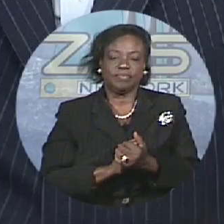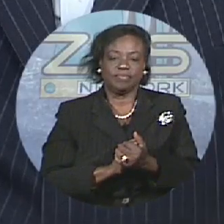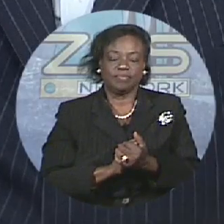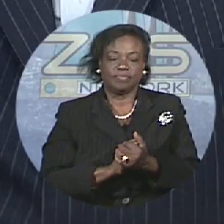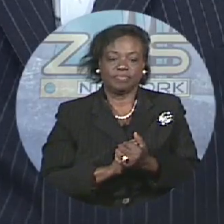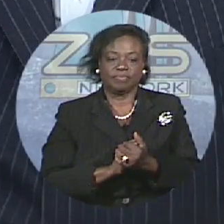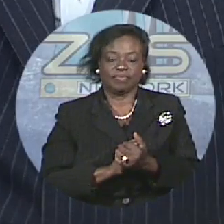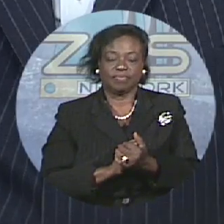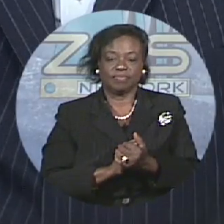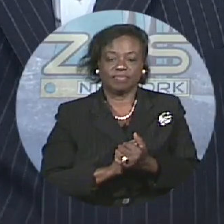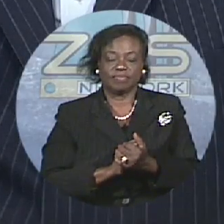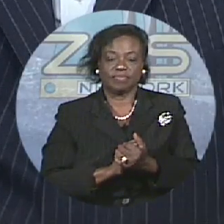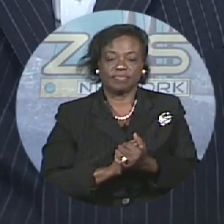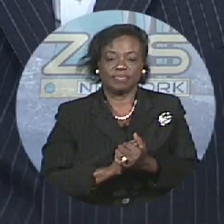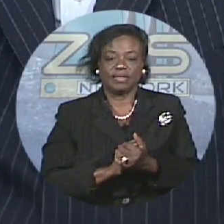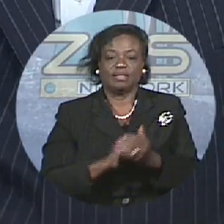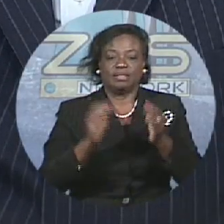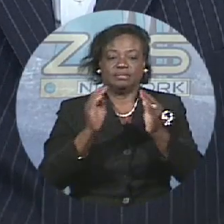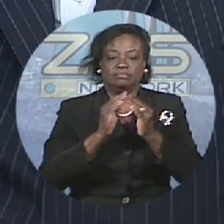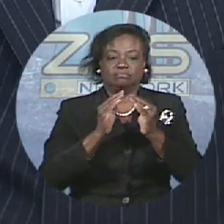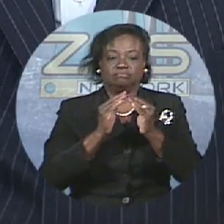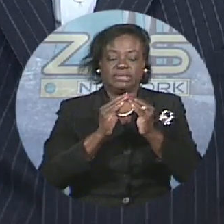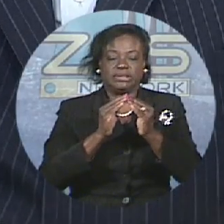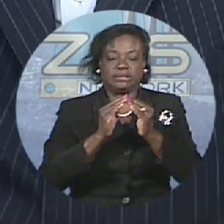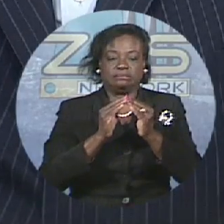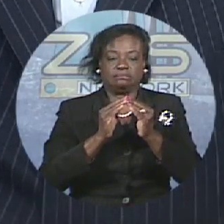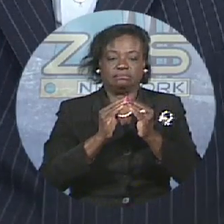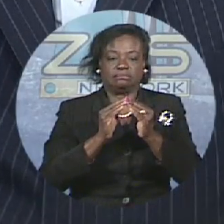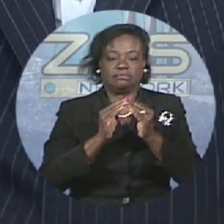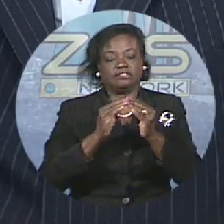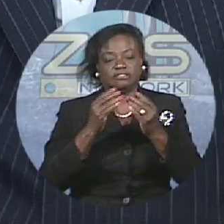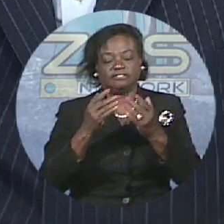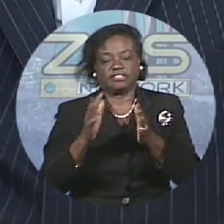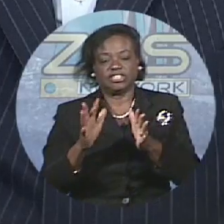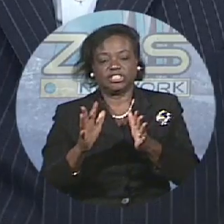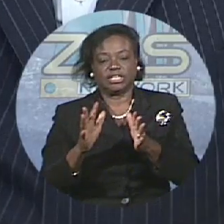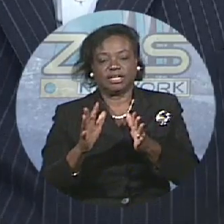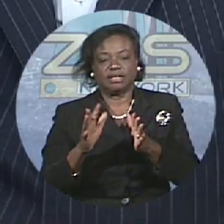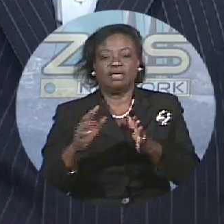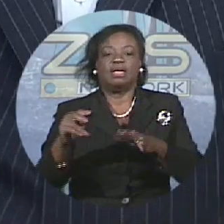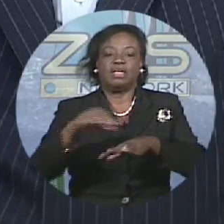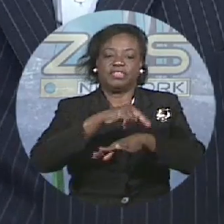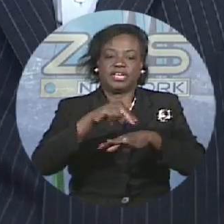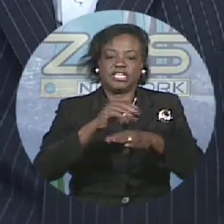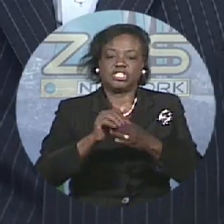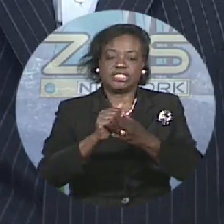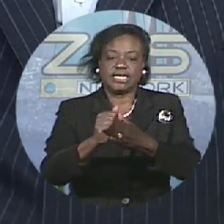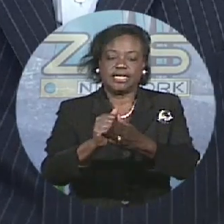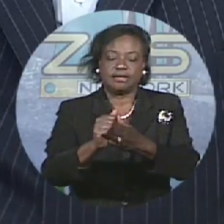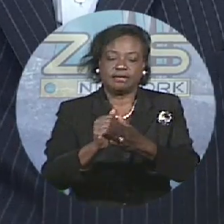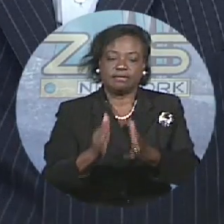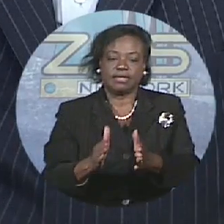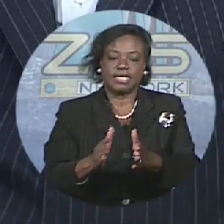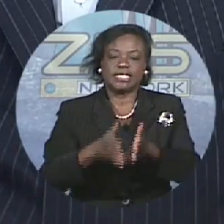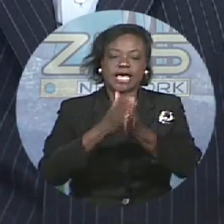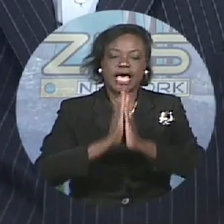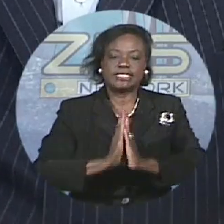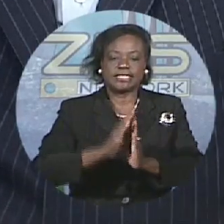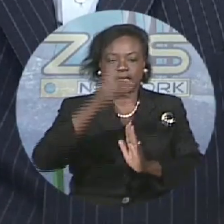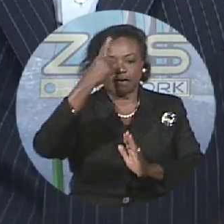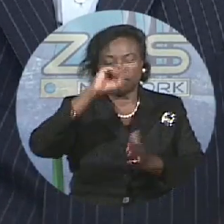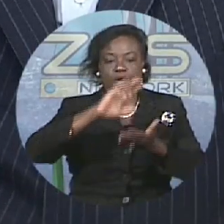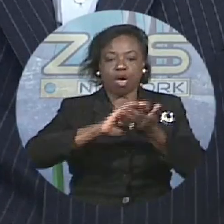Janaea, thanks a lot. Now, with the campaign trail winding down, the nation's leader is again calling for peace before the general election and a unified